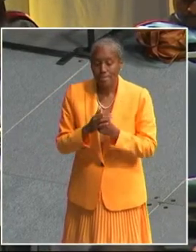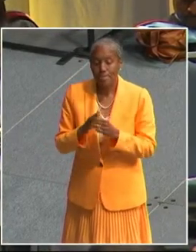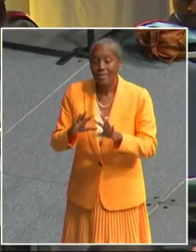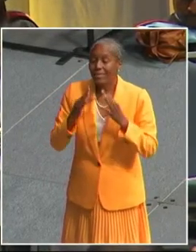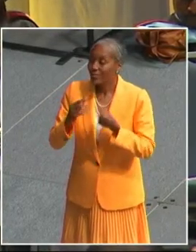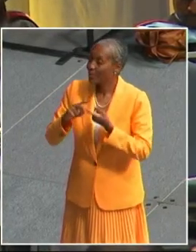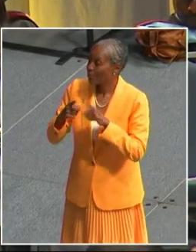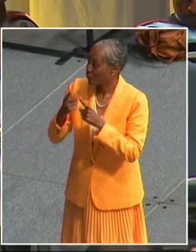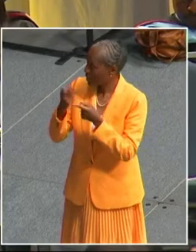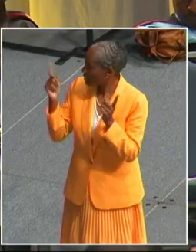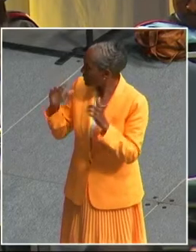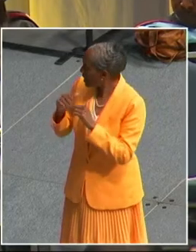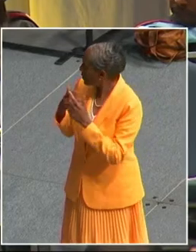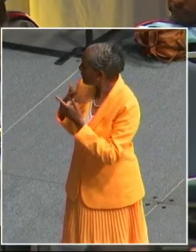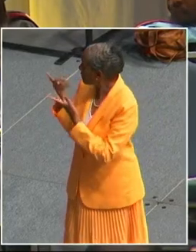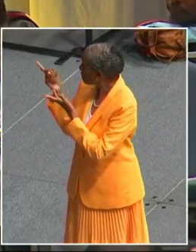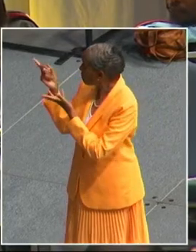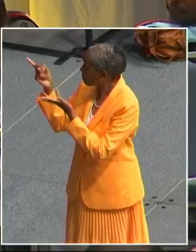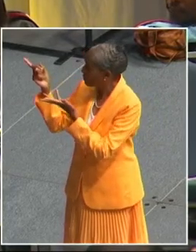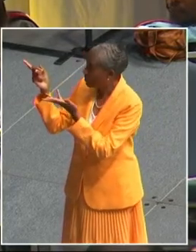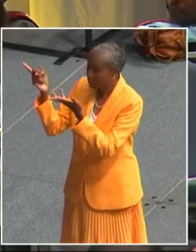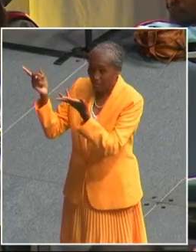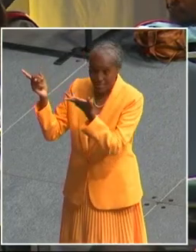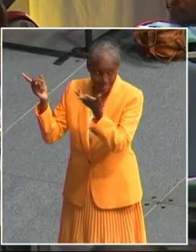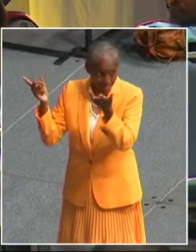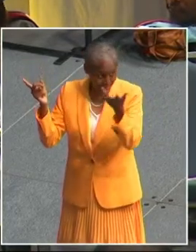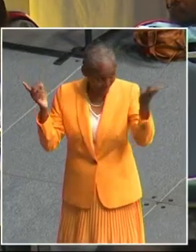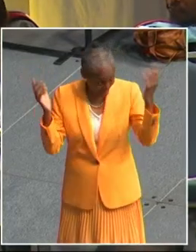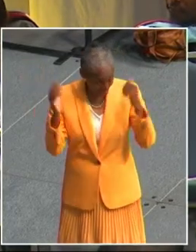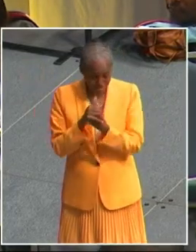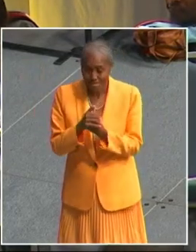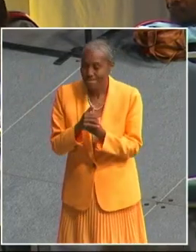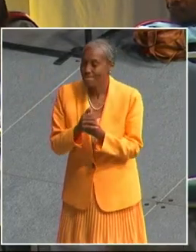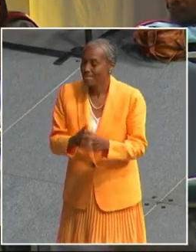family and friends, how are we feeling? Excited?